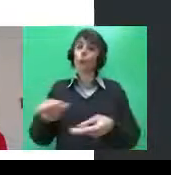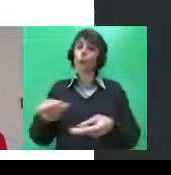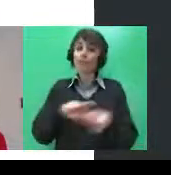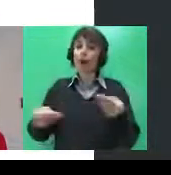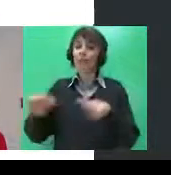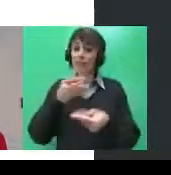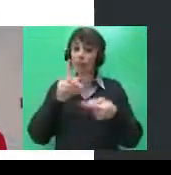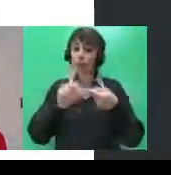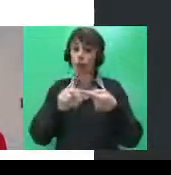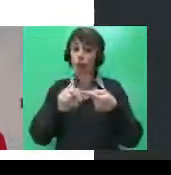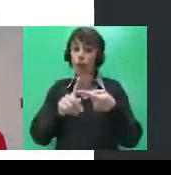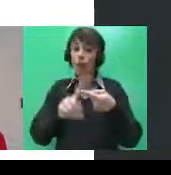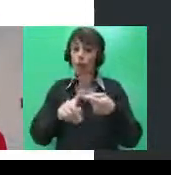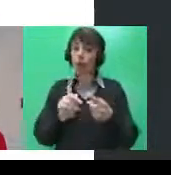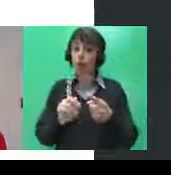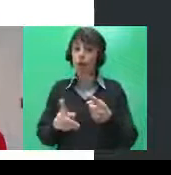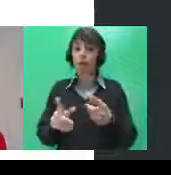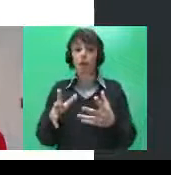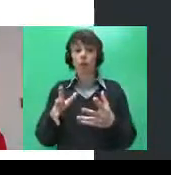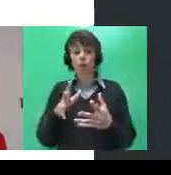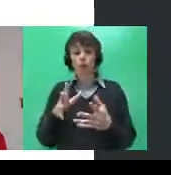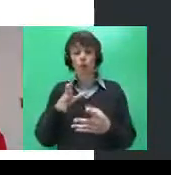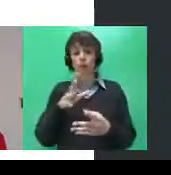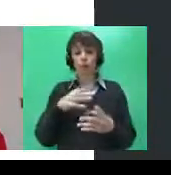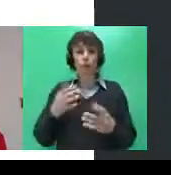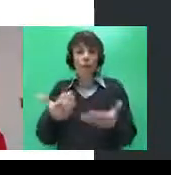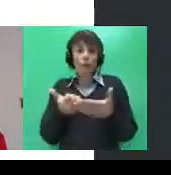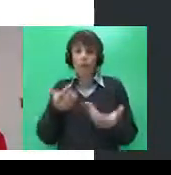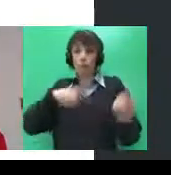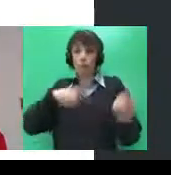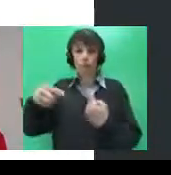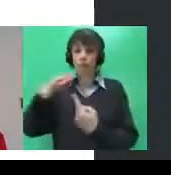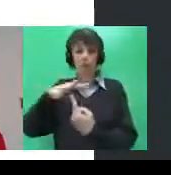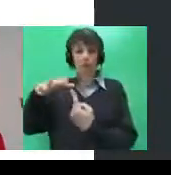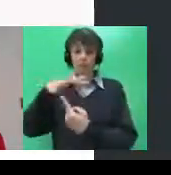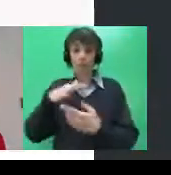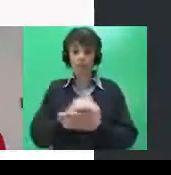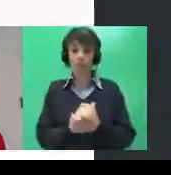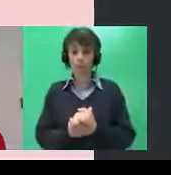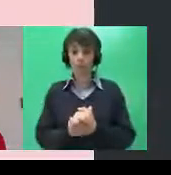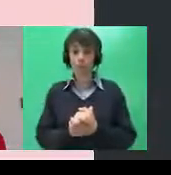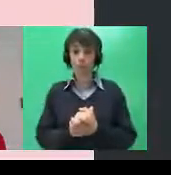not just to the individuals, but to society as a whole. Next slide, please.